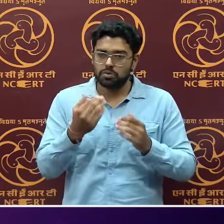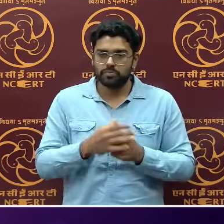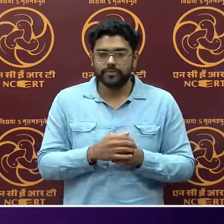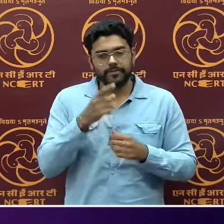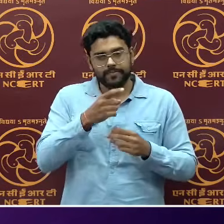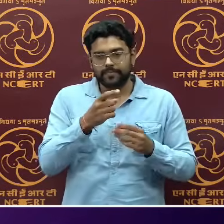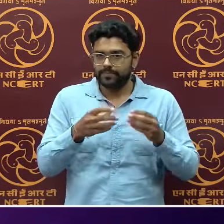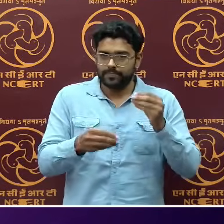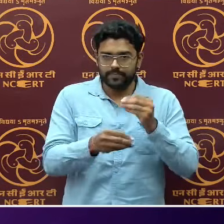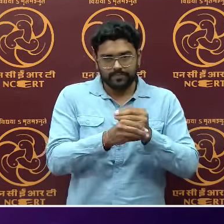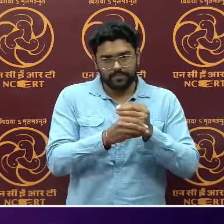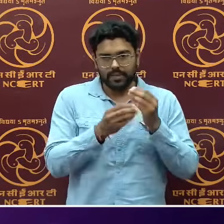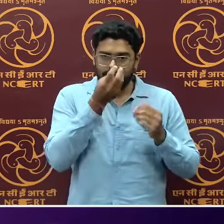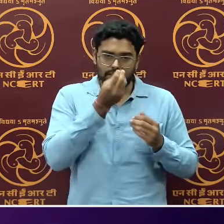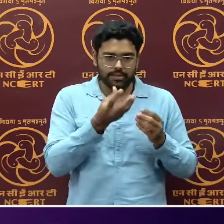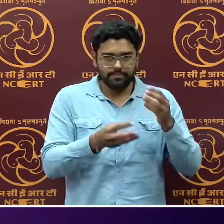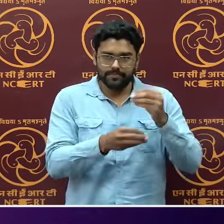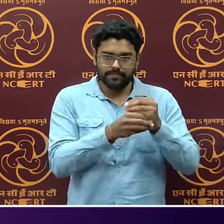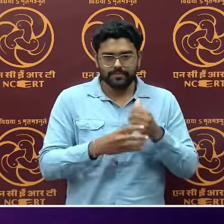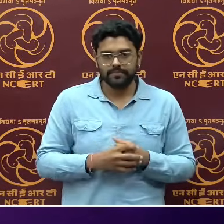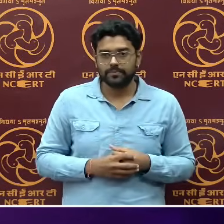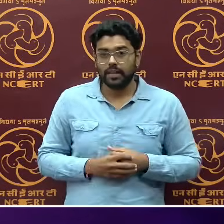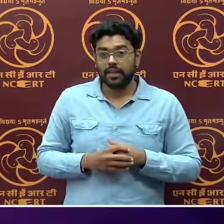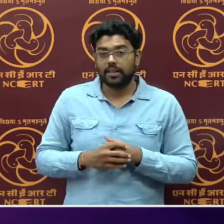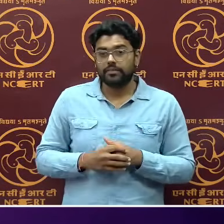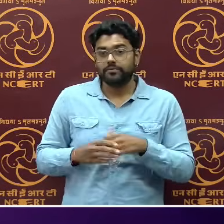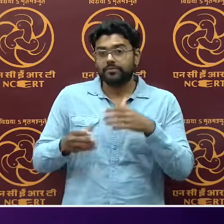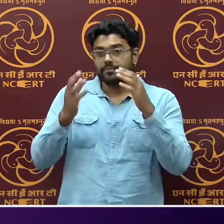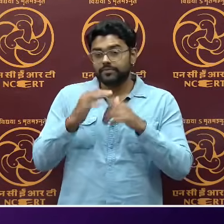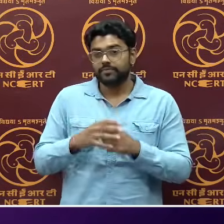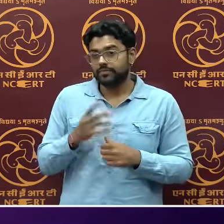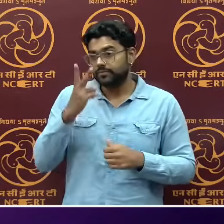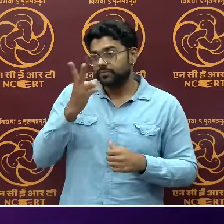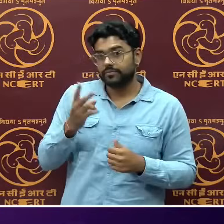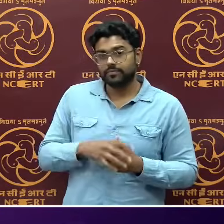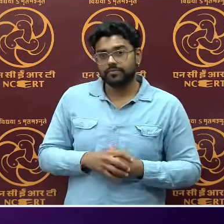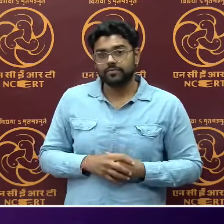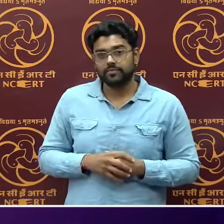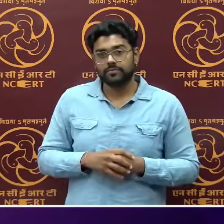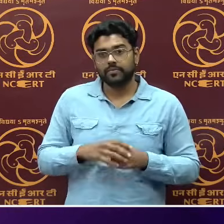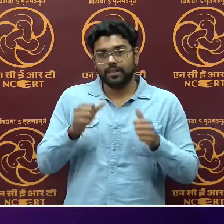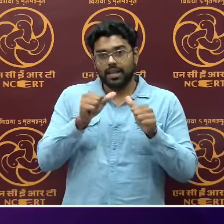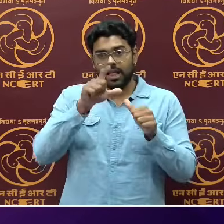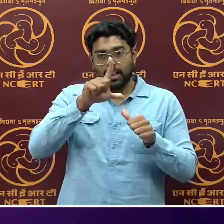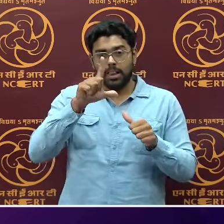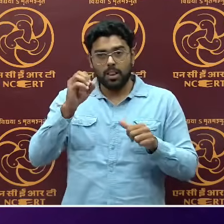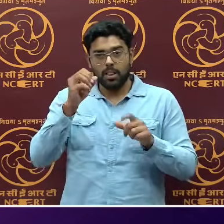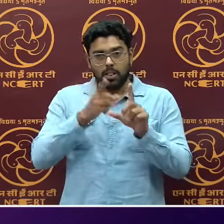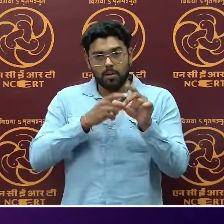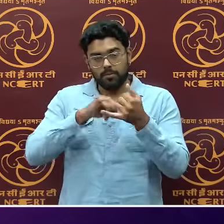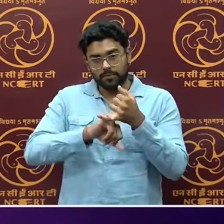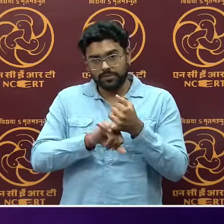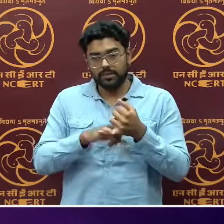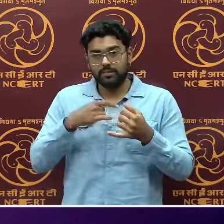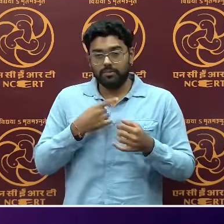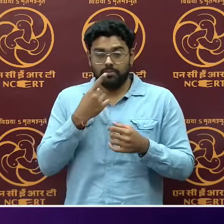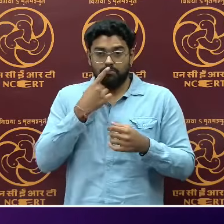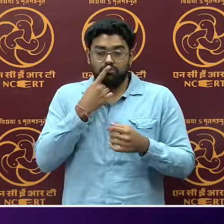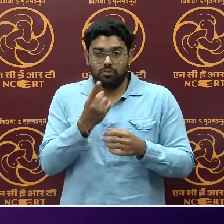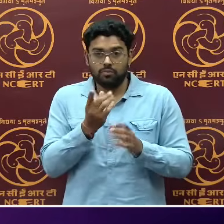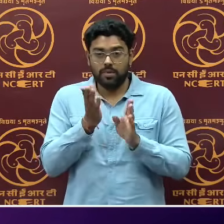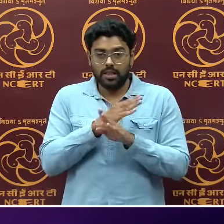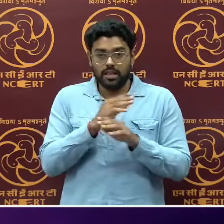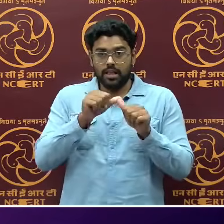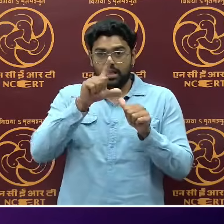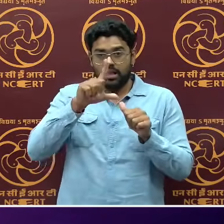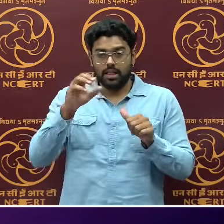it forms a uniform mixture. Then we have these alloys. So alloys, before telling what are